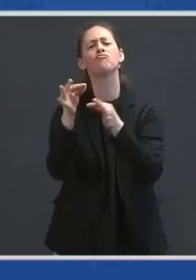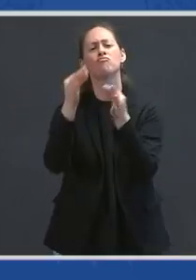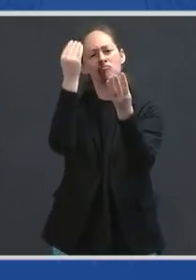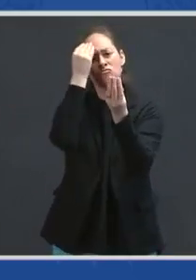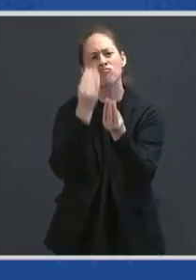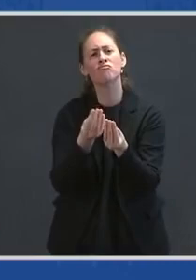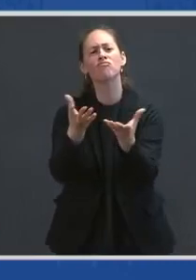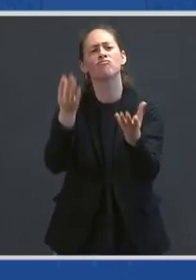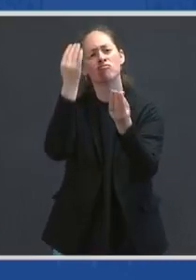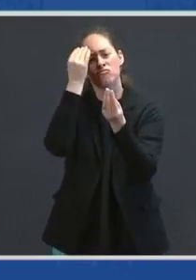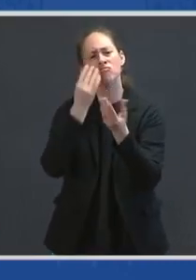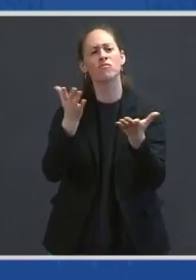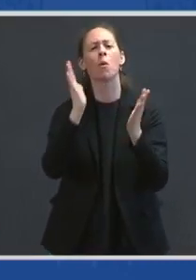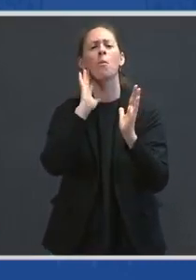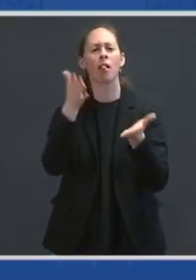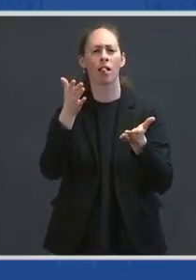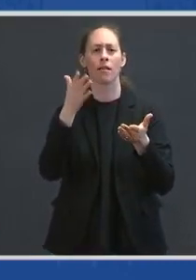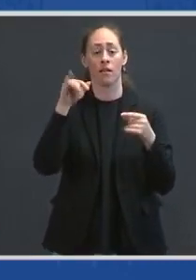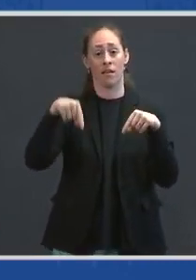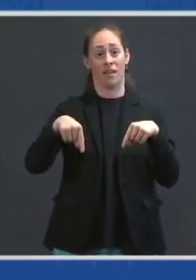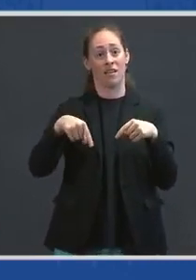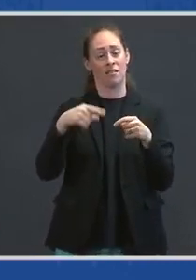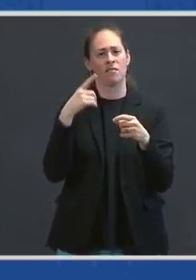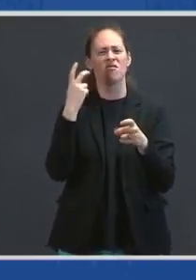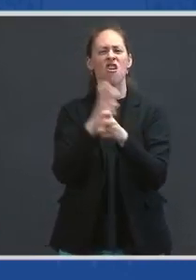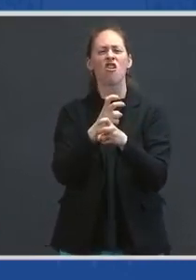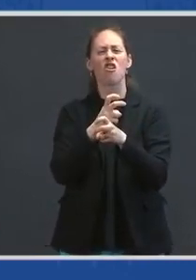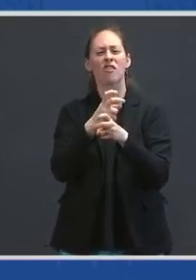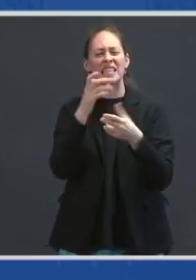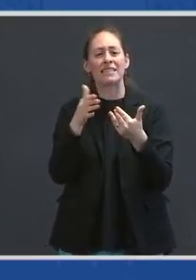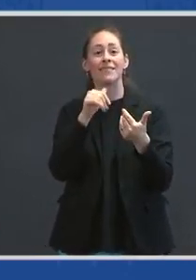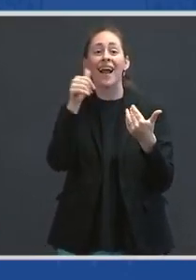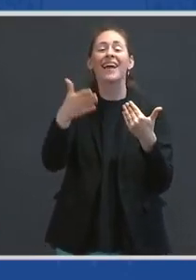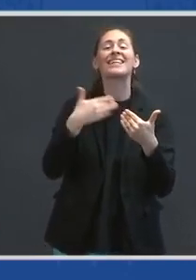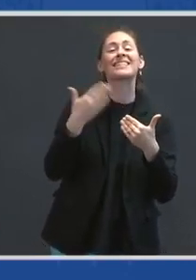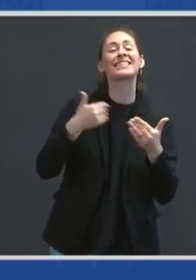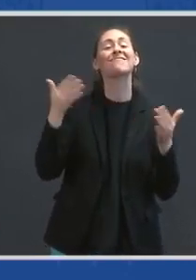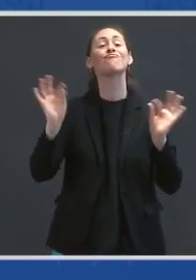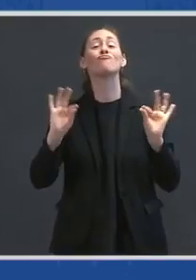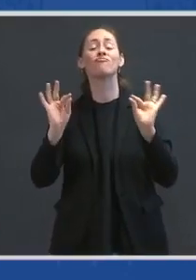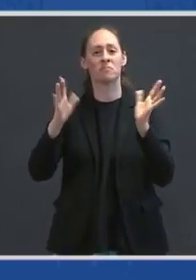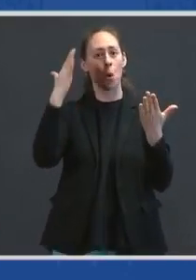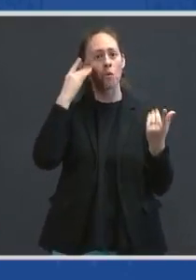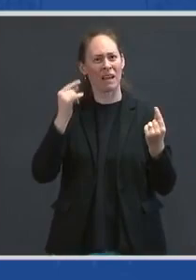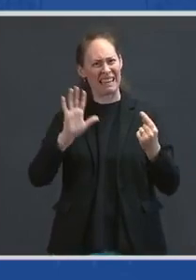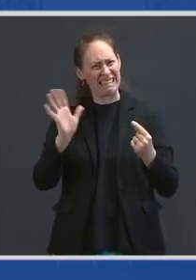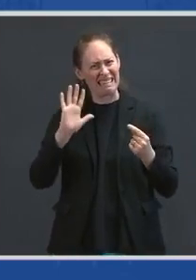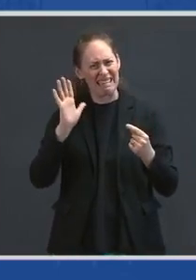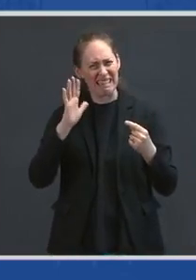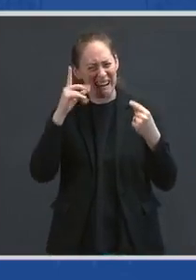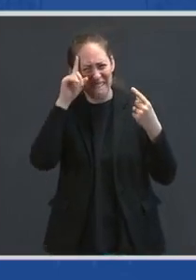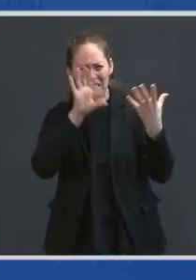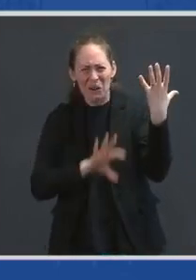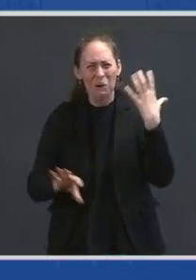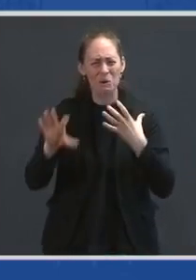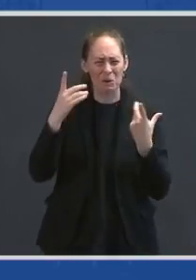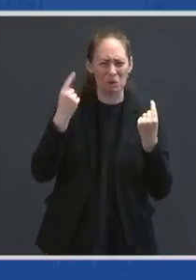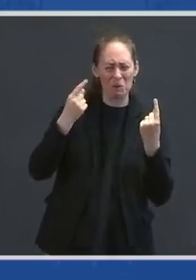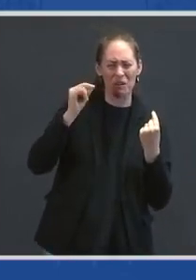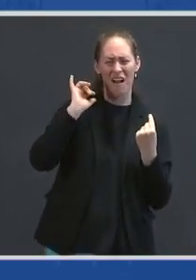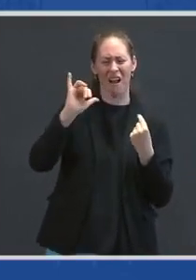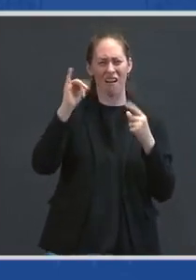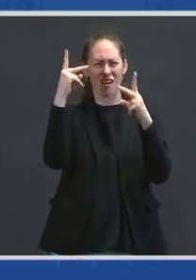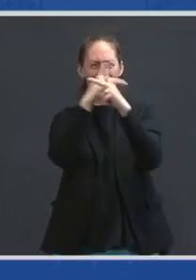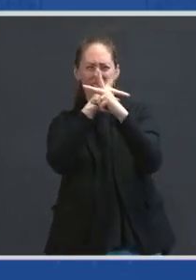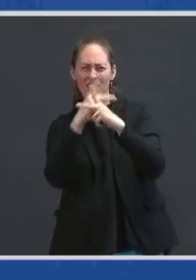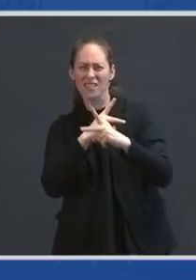hard and new America does. Some confusion and setbacks at the start, and then if we do the right things, we have the right